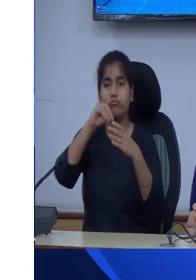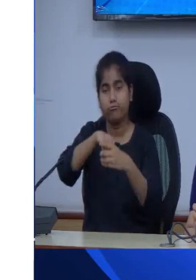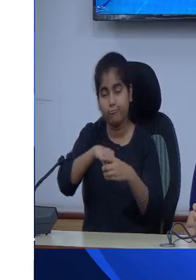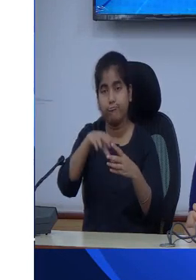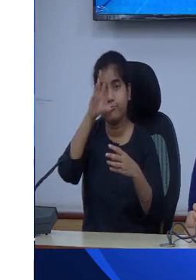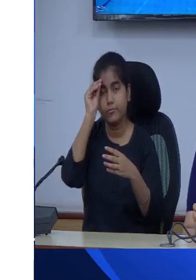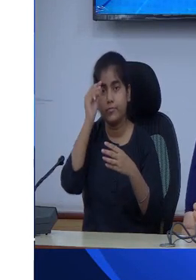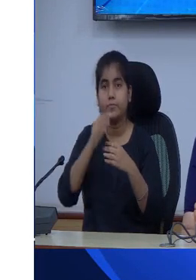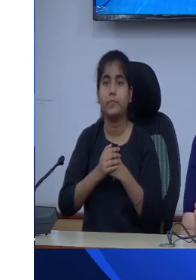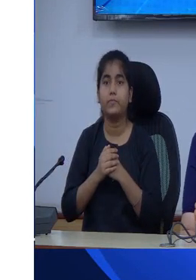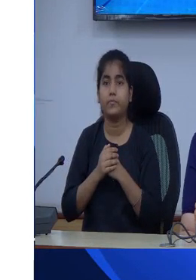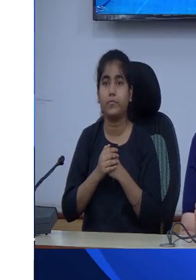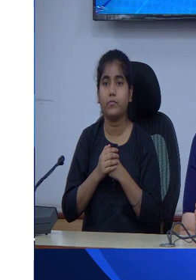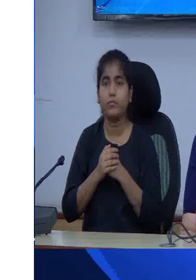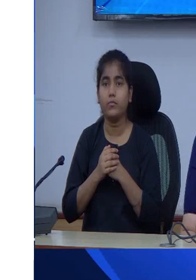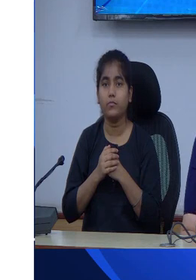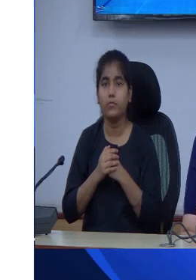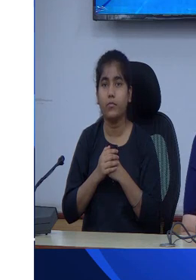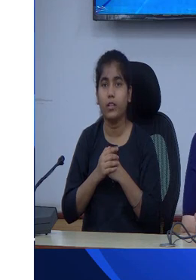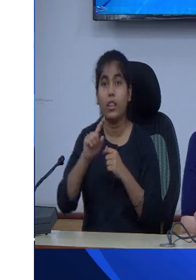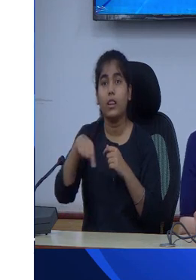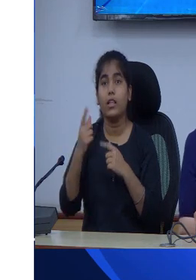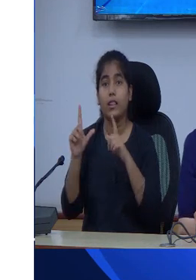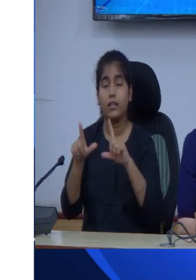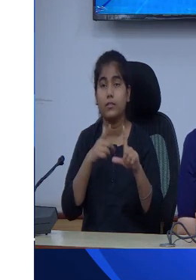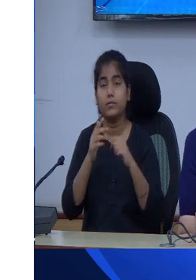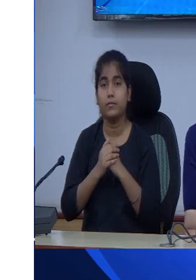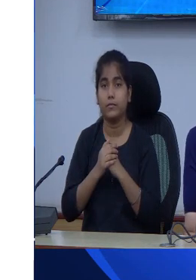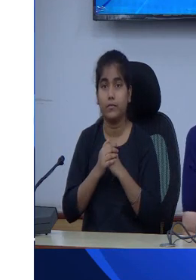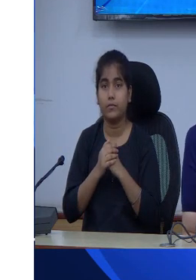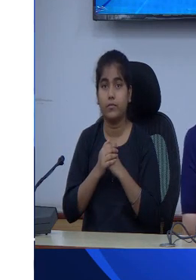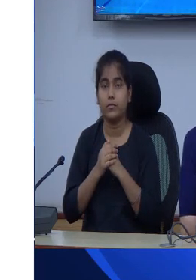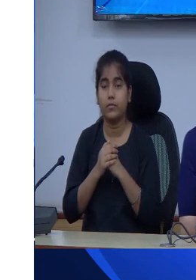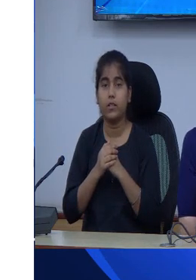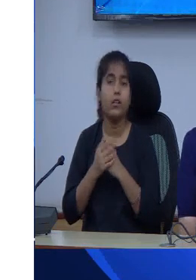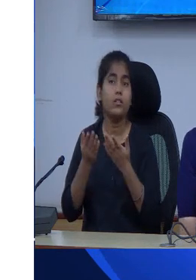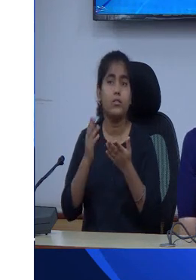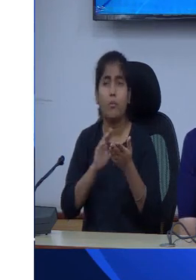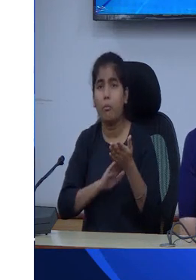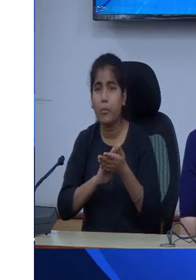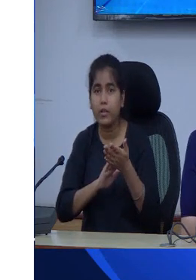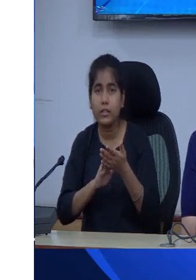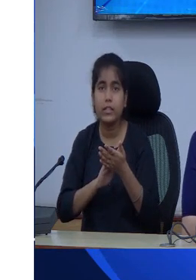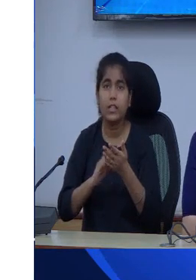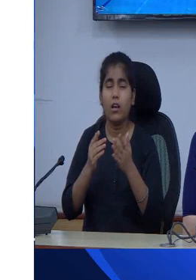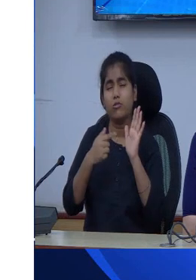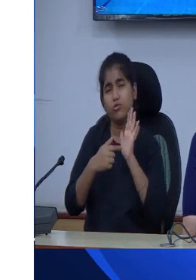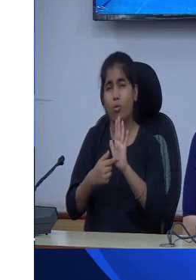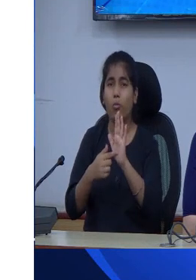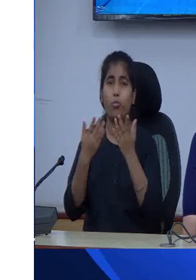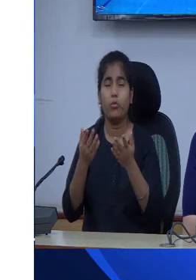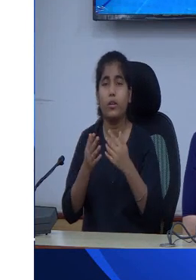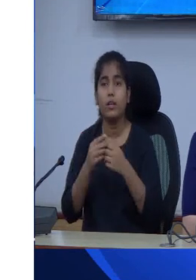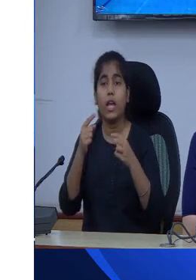help of special educators. The endeavors in the next slide, which is basically just an indication to